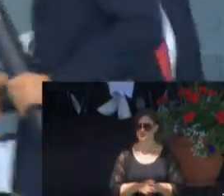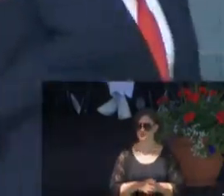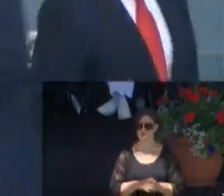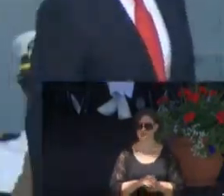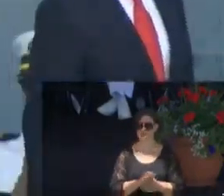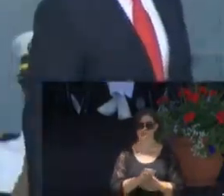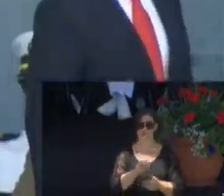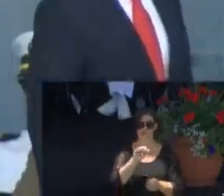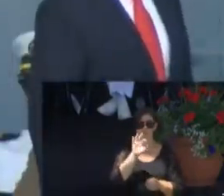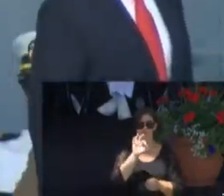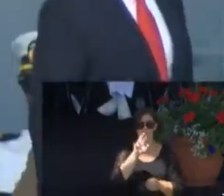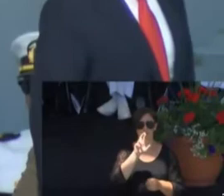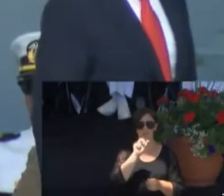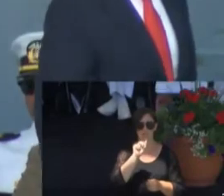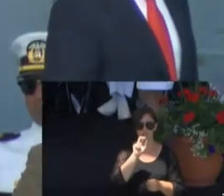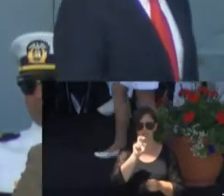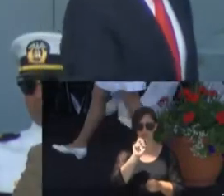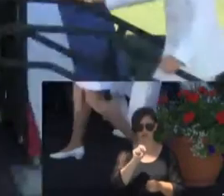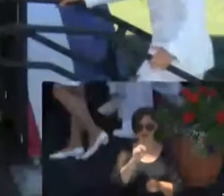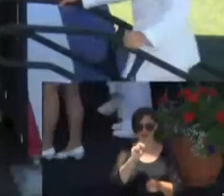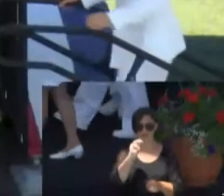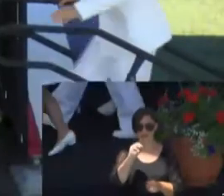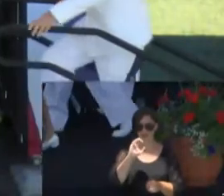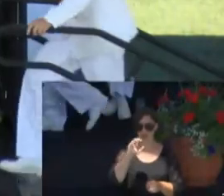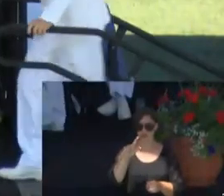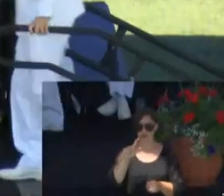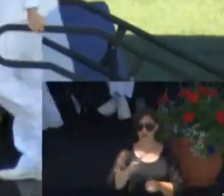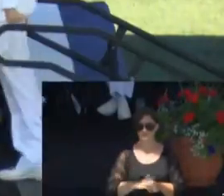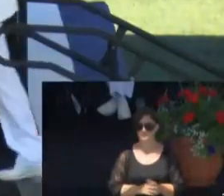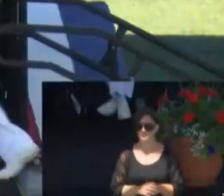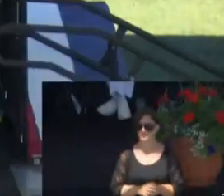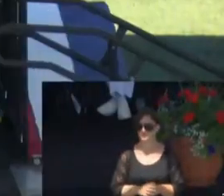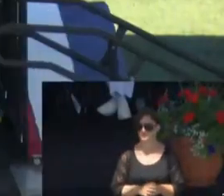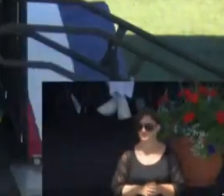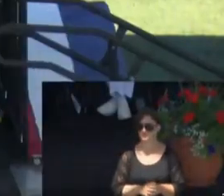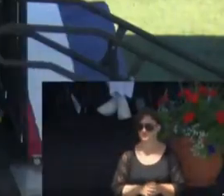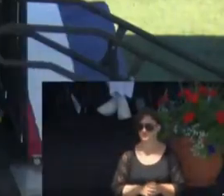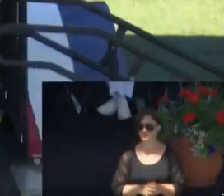Evan Francis Bilski, magna cum laude.